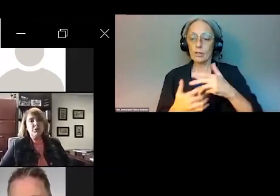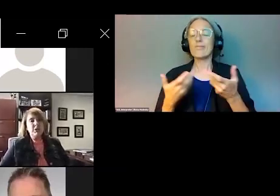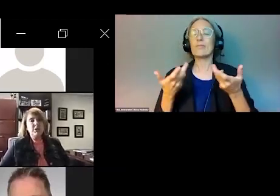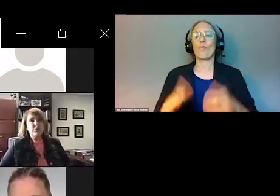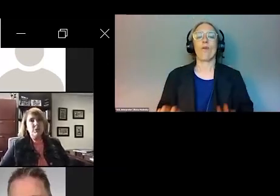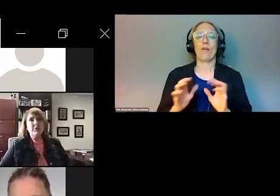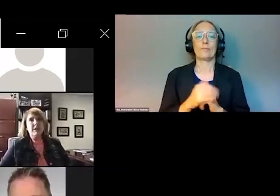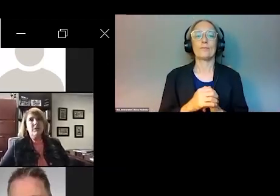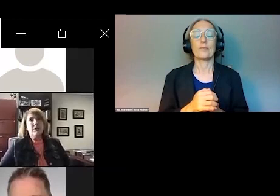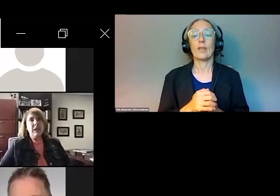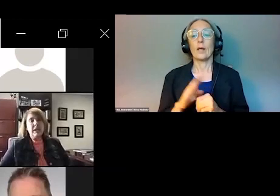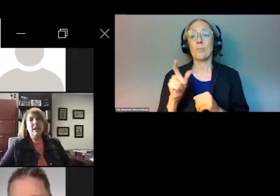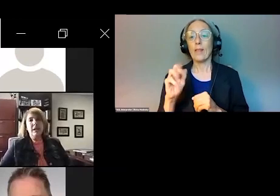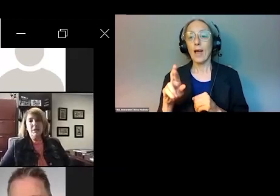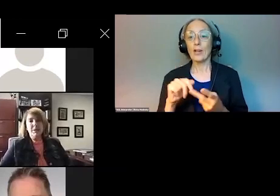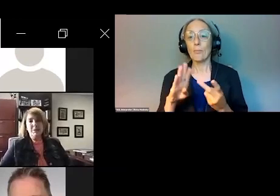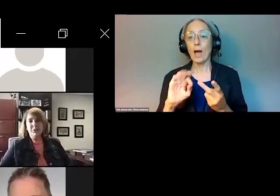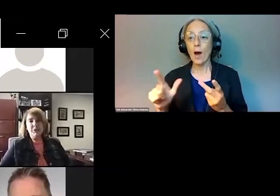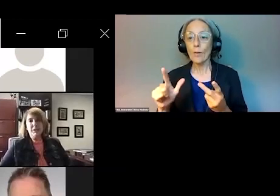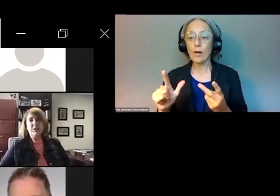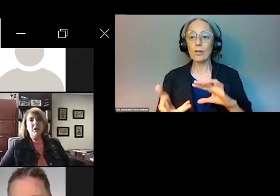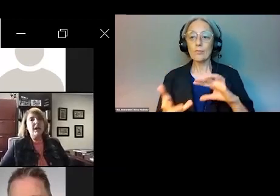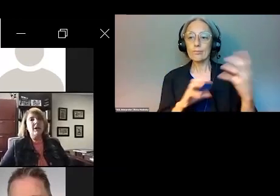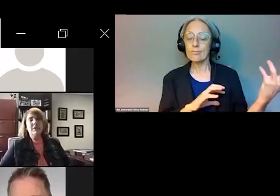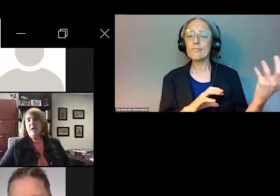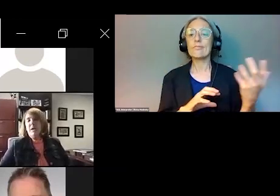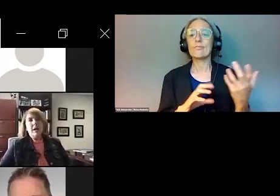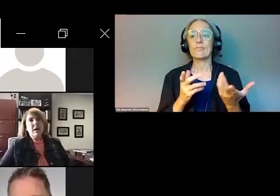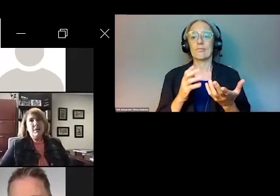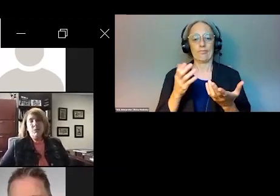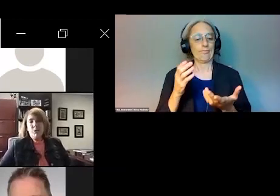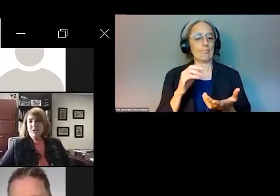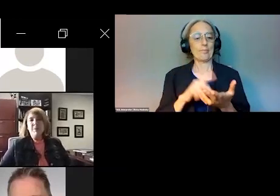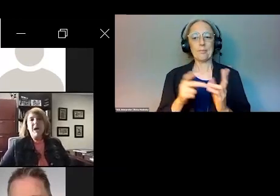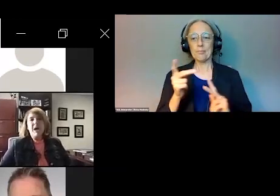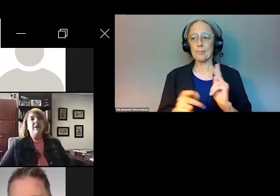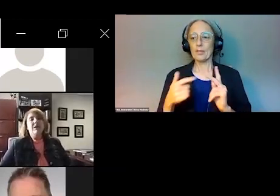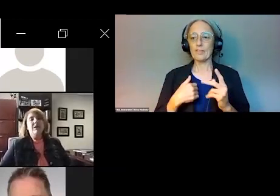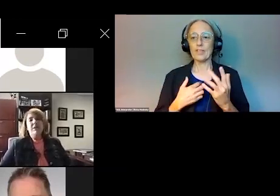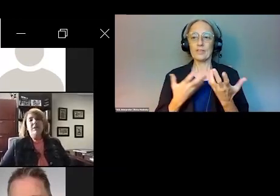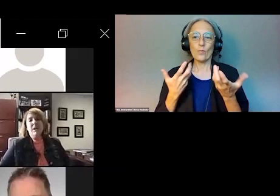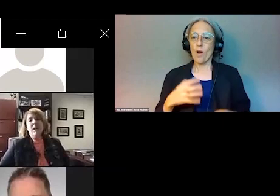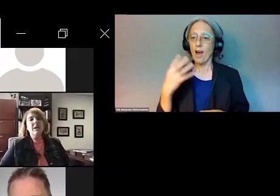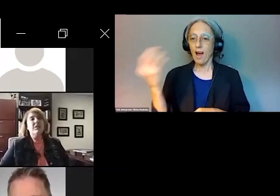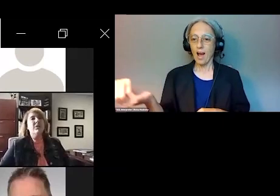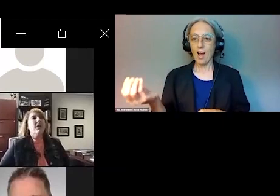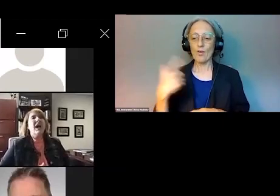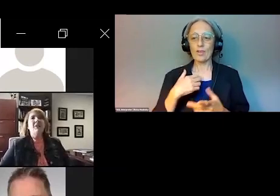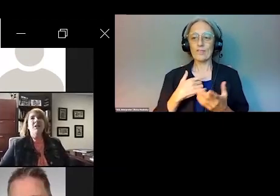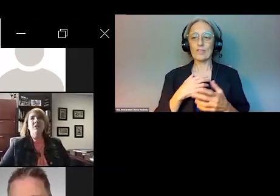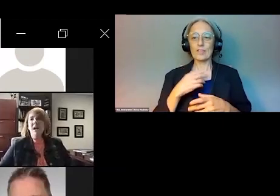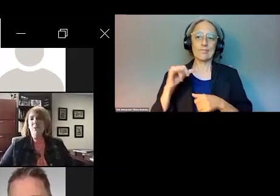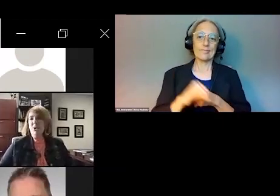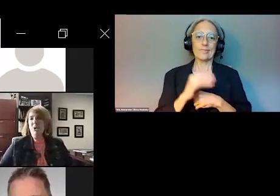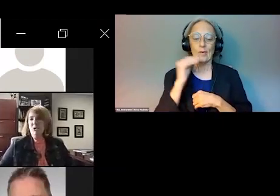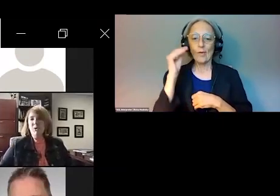dysfunction and management routines are really a factor that can inhibit people's willingness to go out. The risk of bowel accidents and